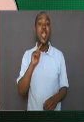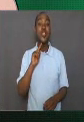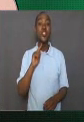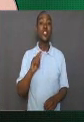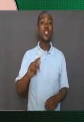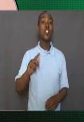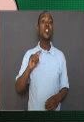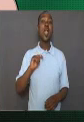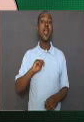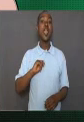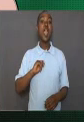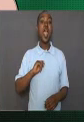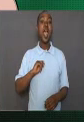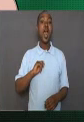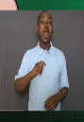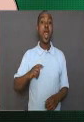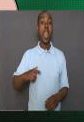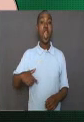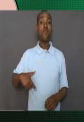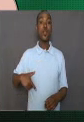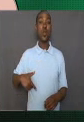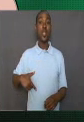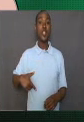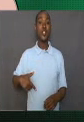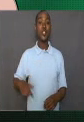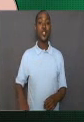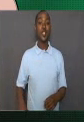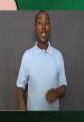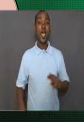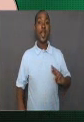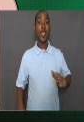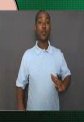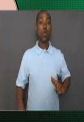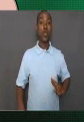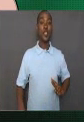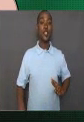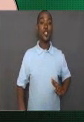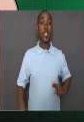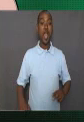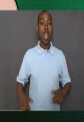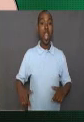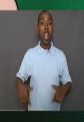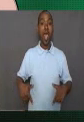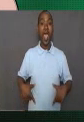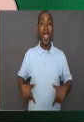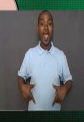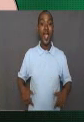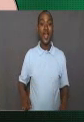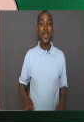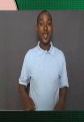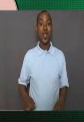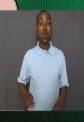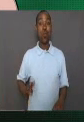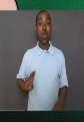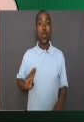trachea, left bronchus, right bronchus, lungs,